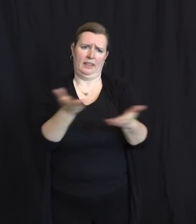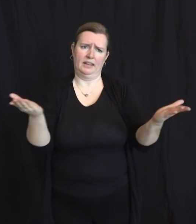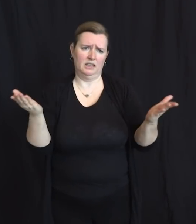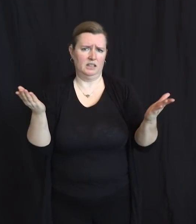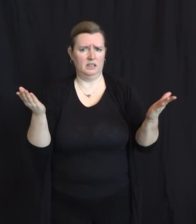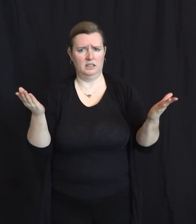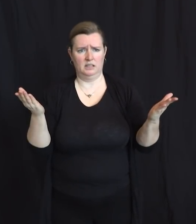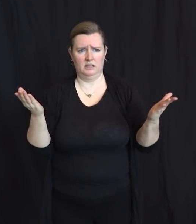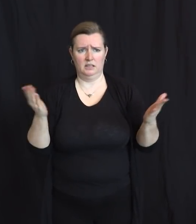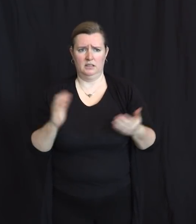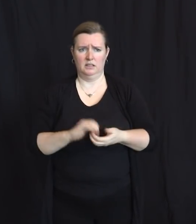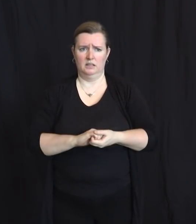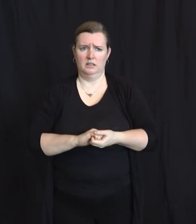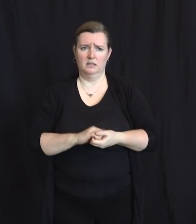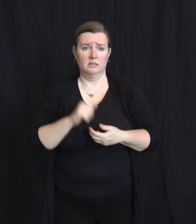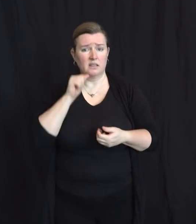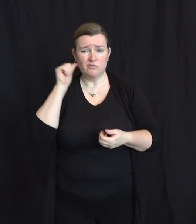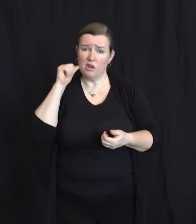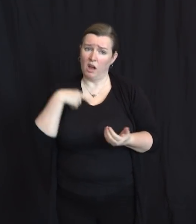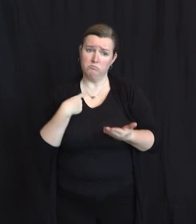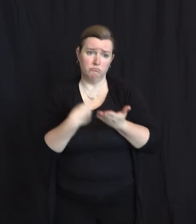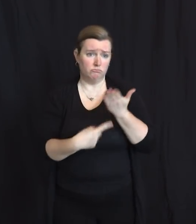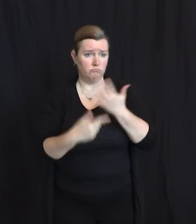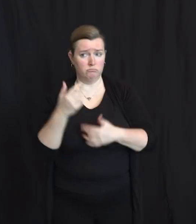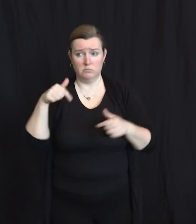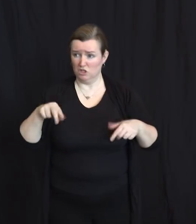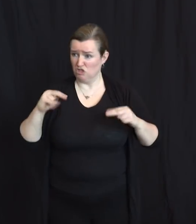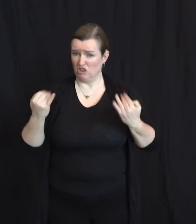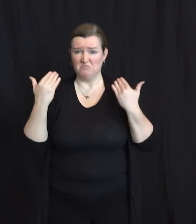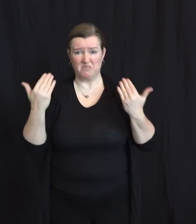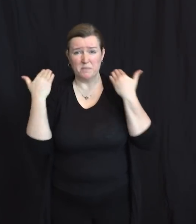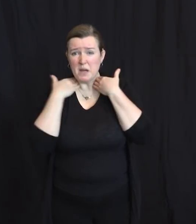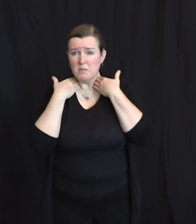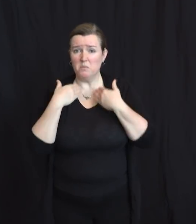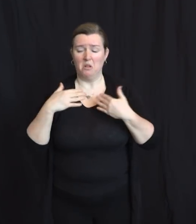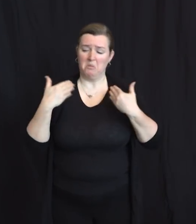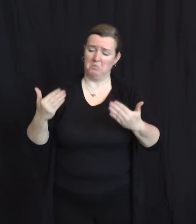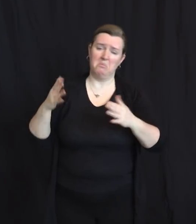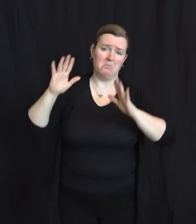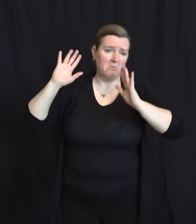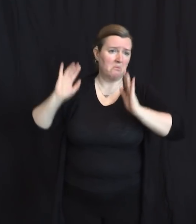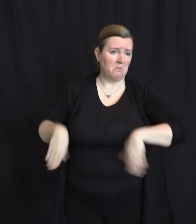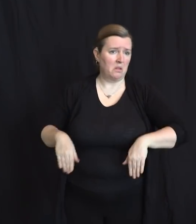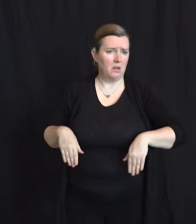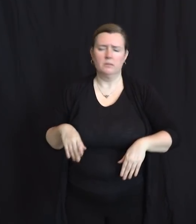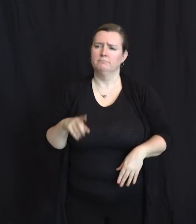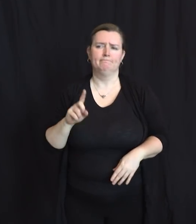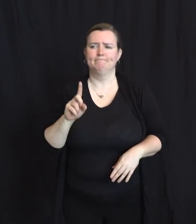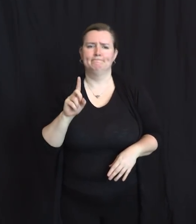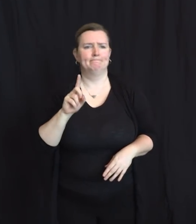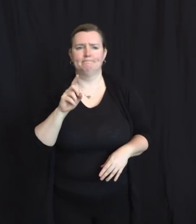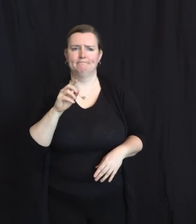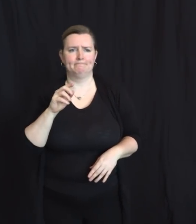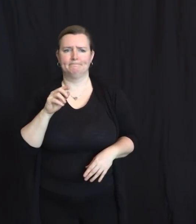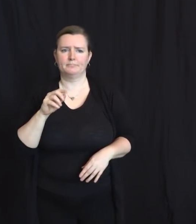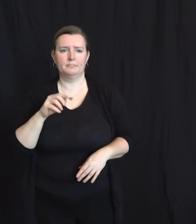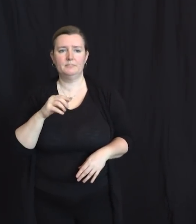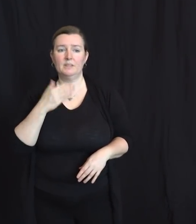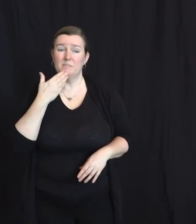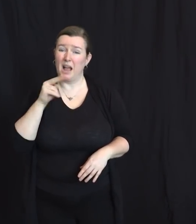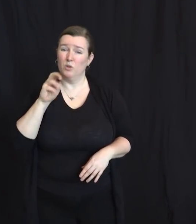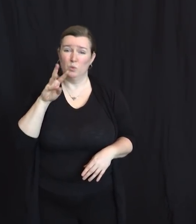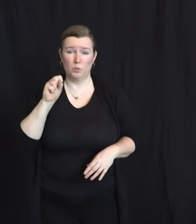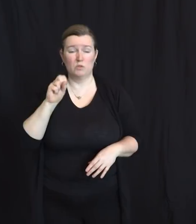was bad enough yesterday talking about bankruptcies, unfortunately we received some additional bad news when the U.S. Treasury Department issued its